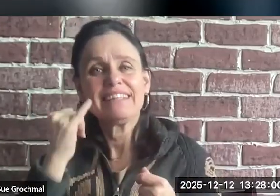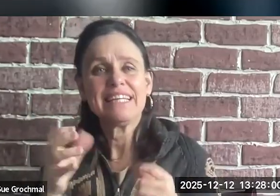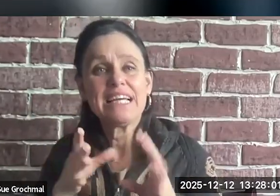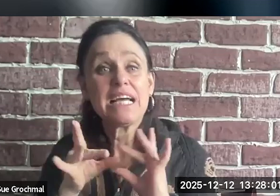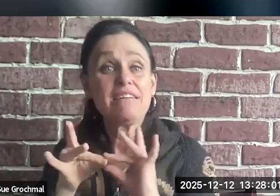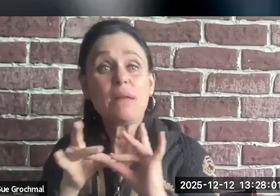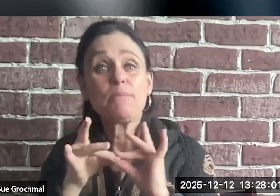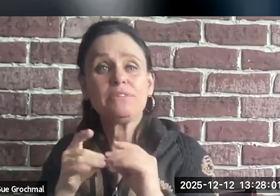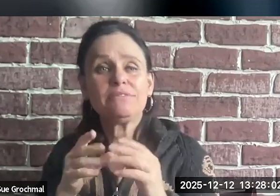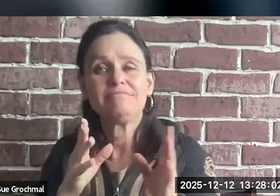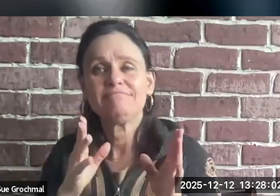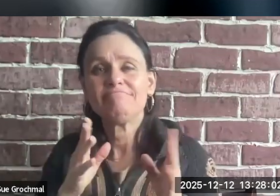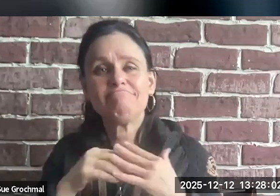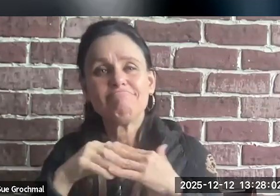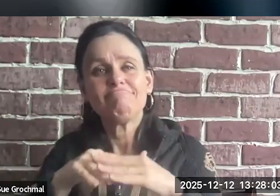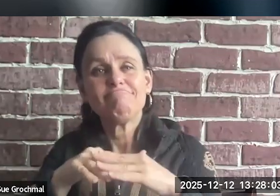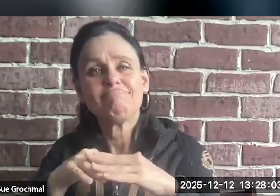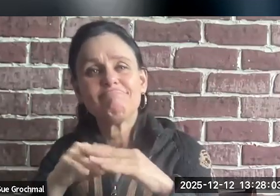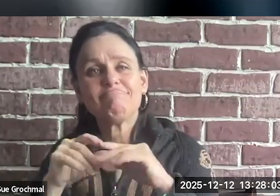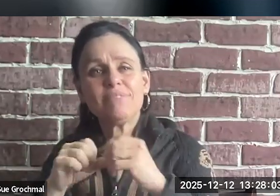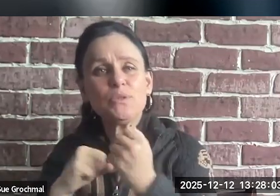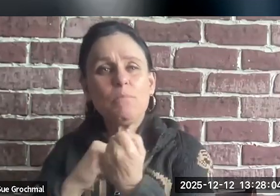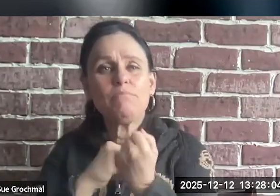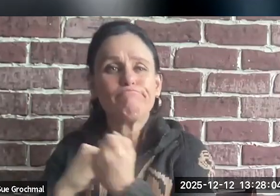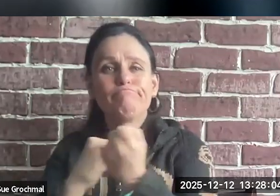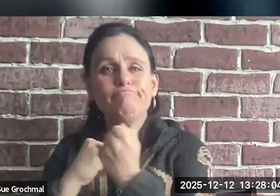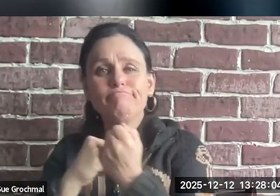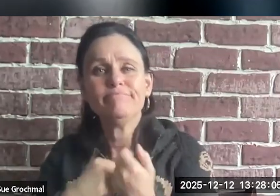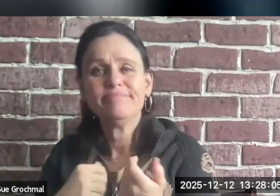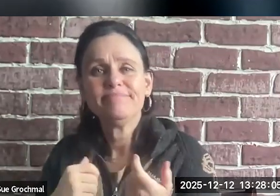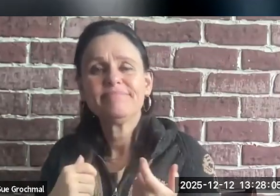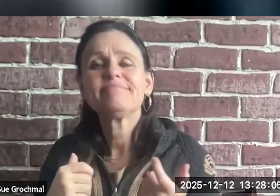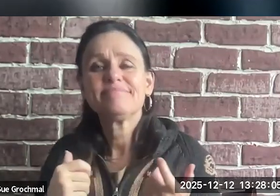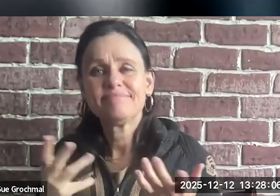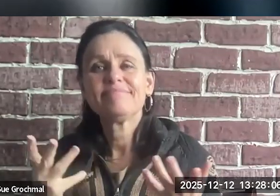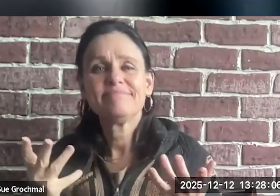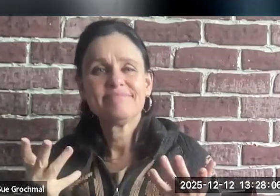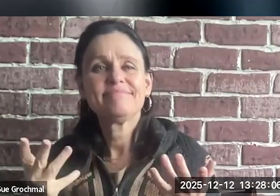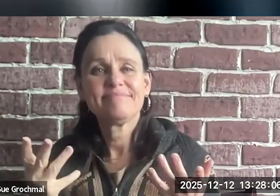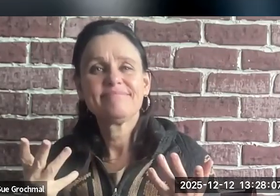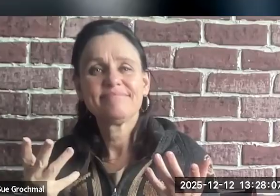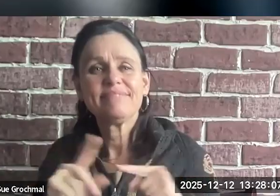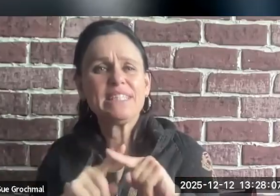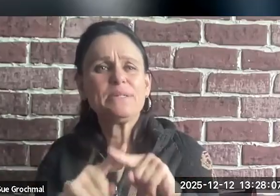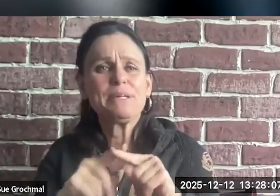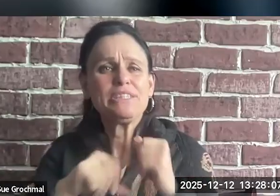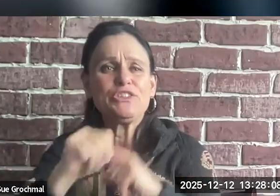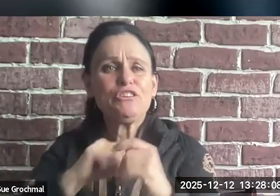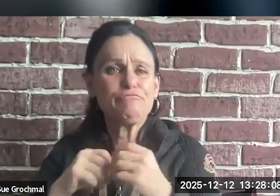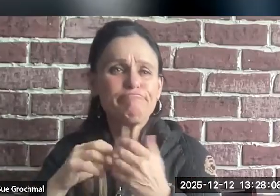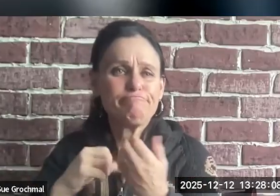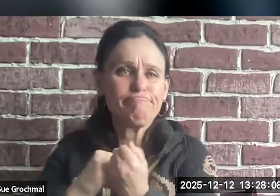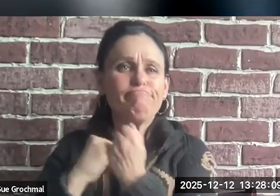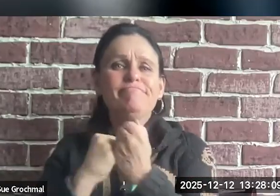collaboration, interdependence, looking at involving OPDs, drawing on experience of persons with disabilities, these are all themes that have come out